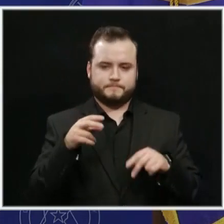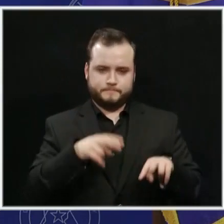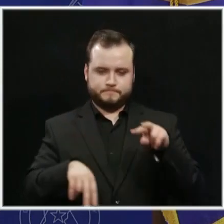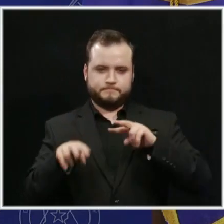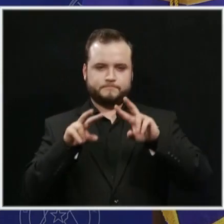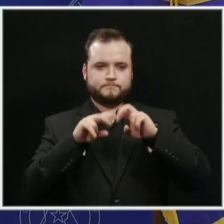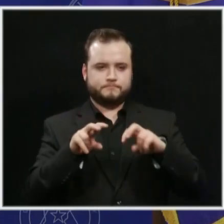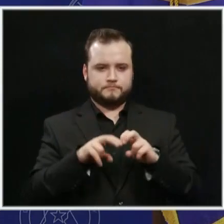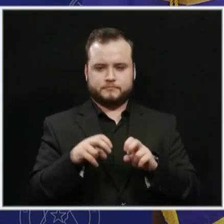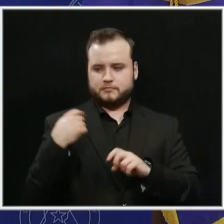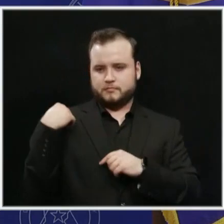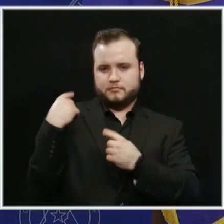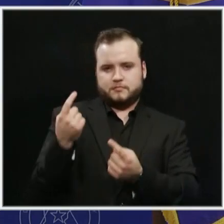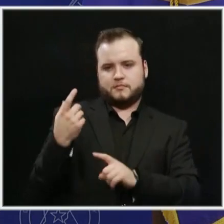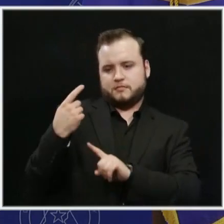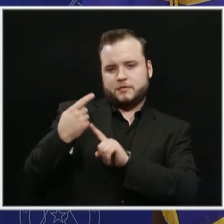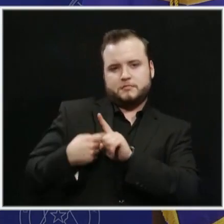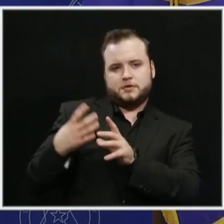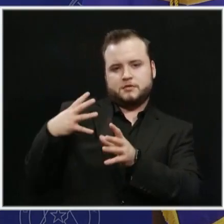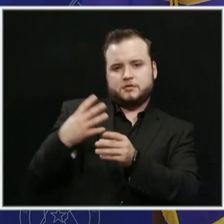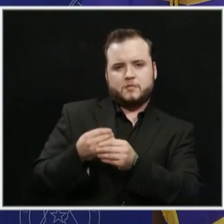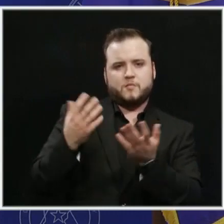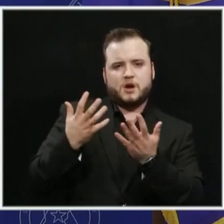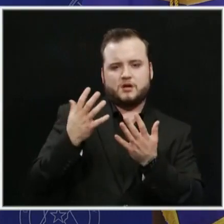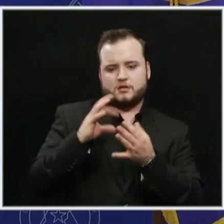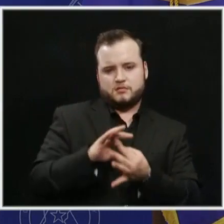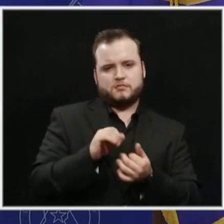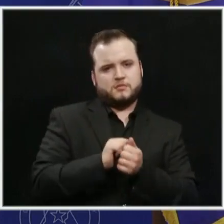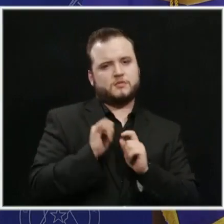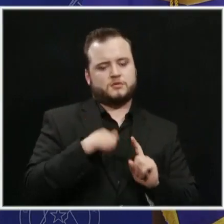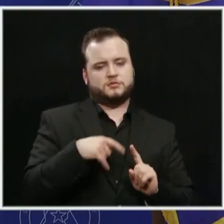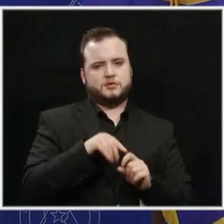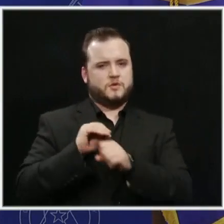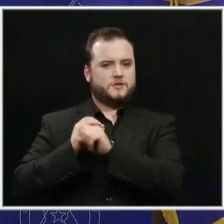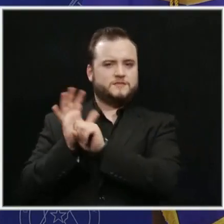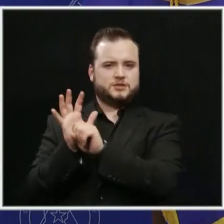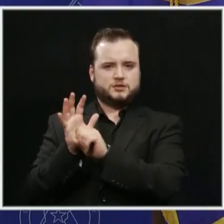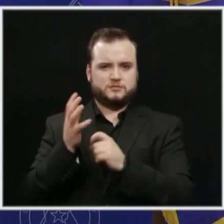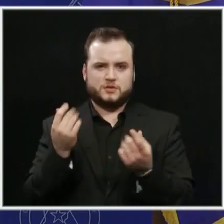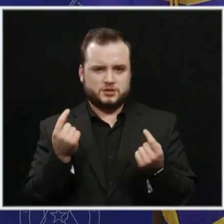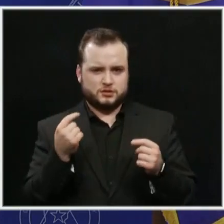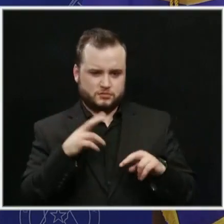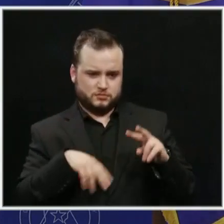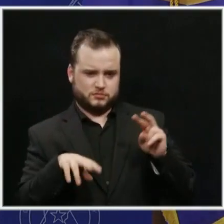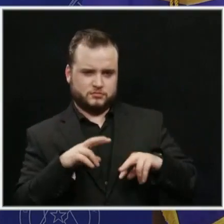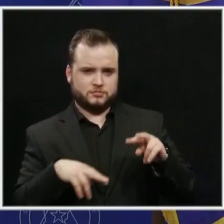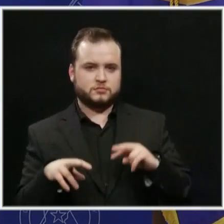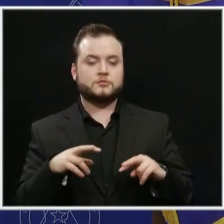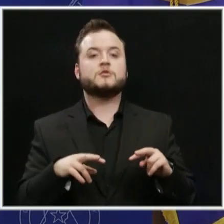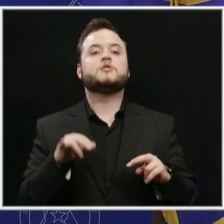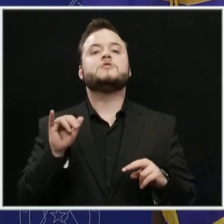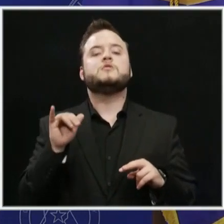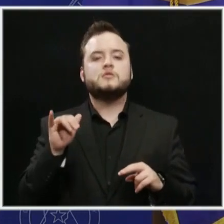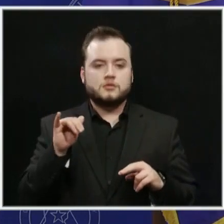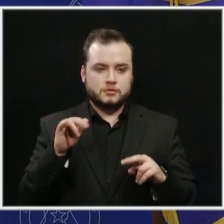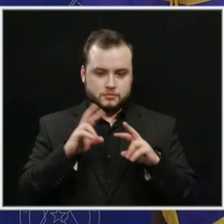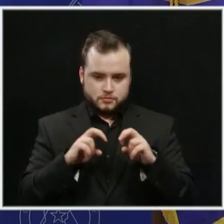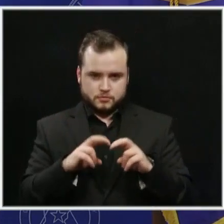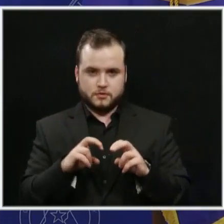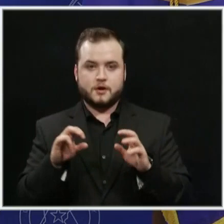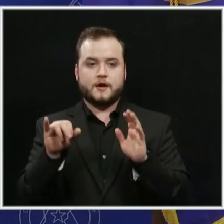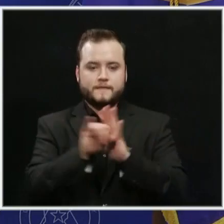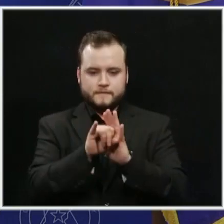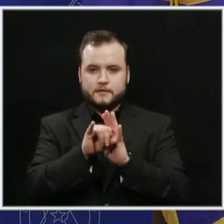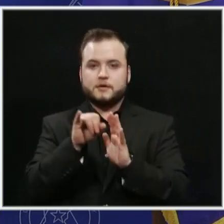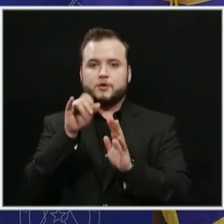disease, about this virus, is to be able to first and foremost identify who has it, to isolate, trace, to